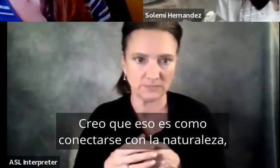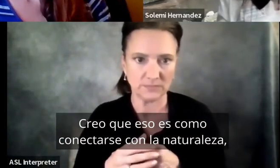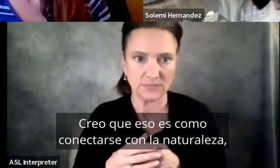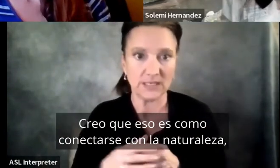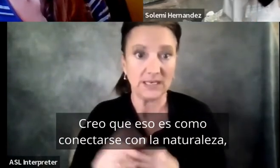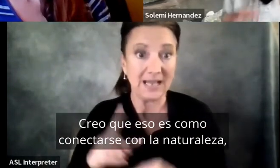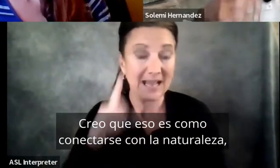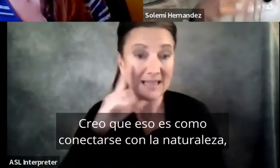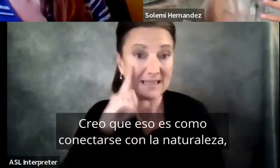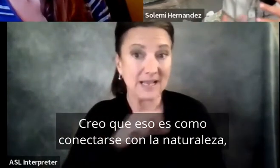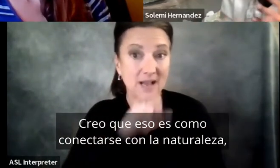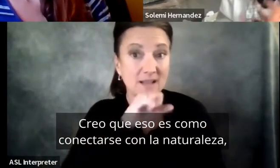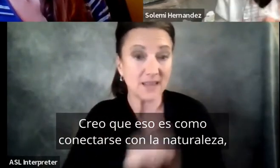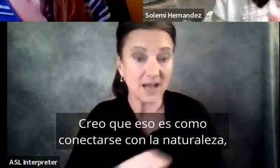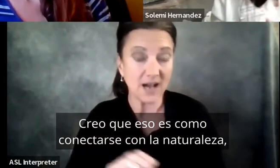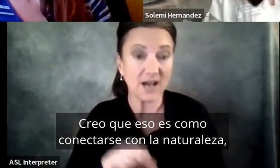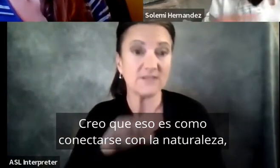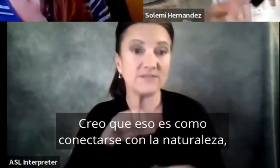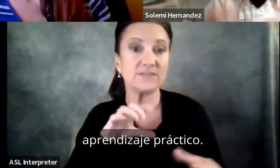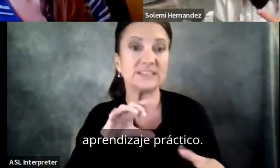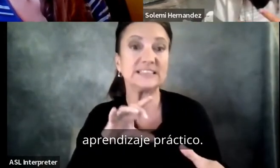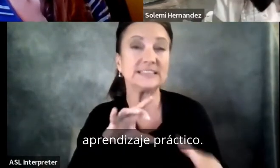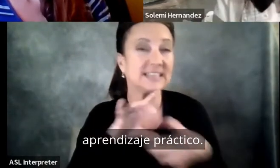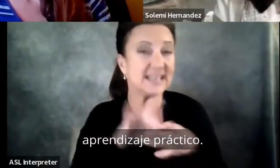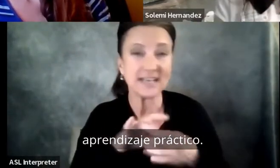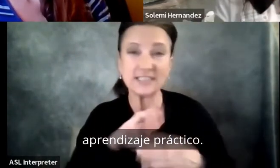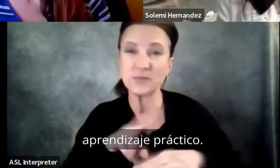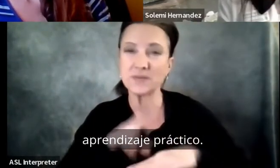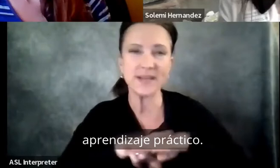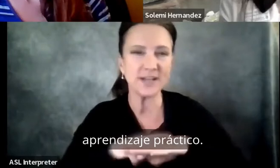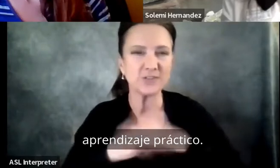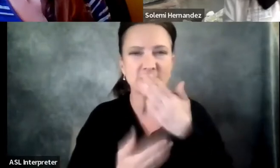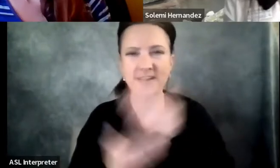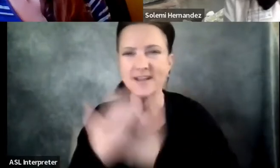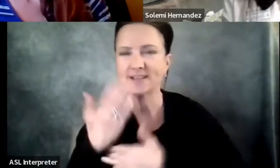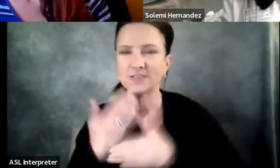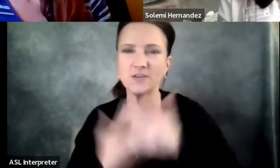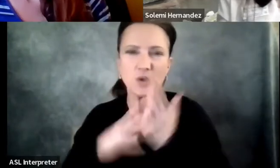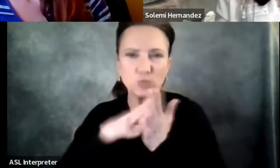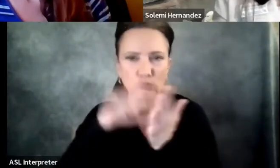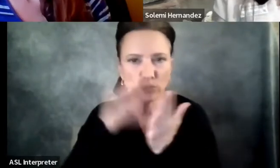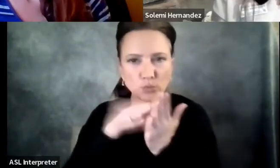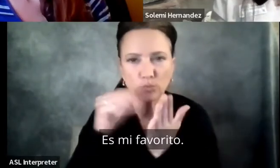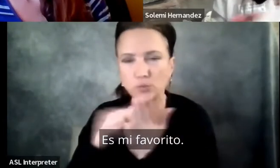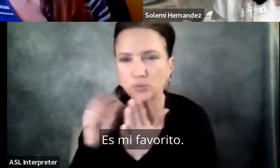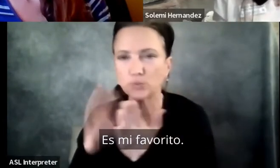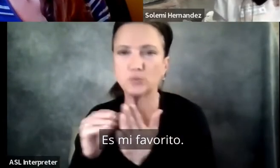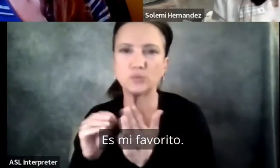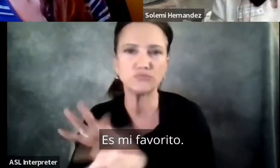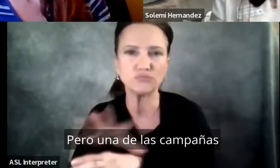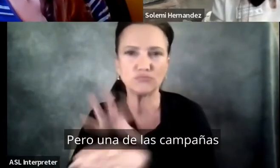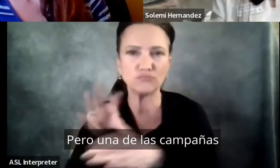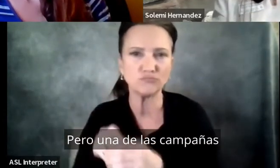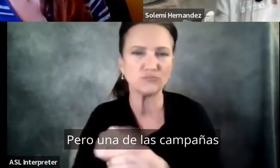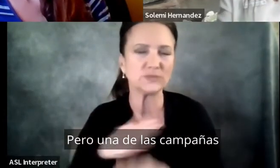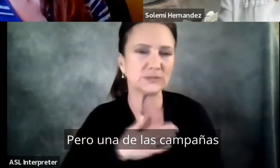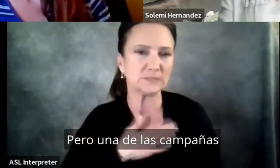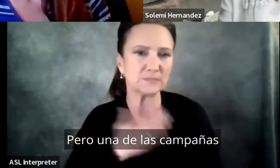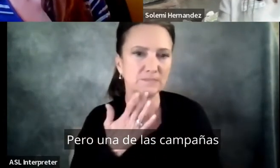think that's like, you know, connecting with nature, hands-on learning. It's my favorite.